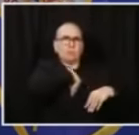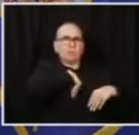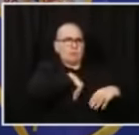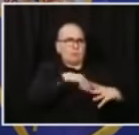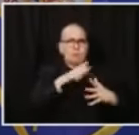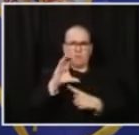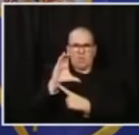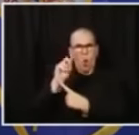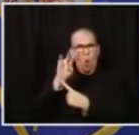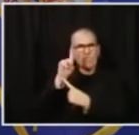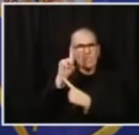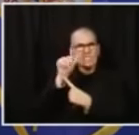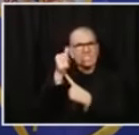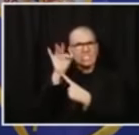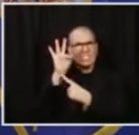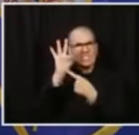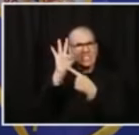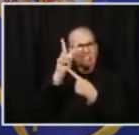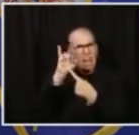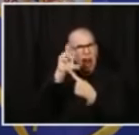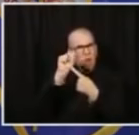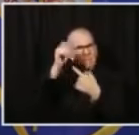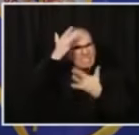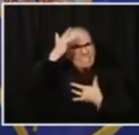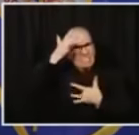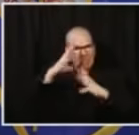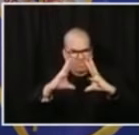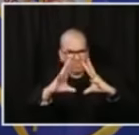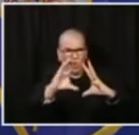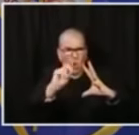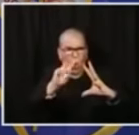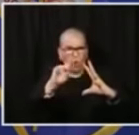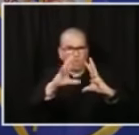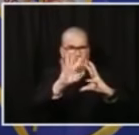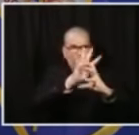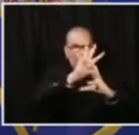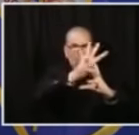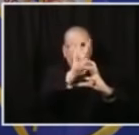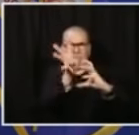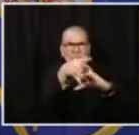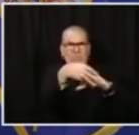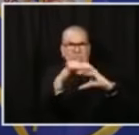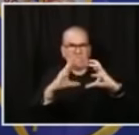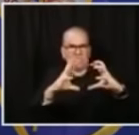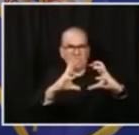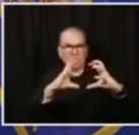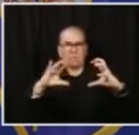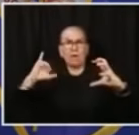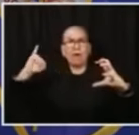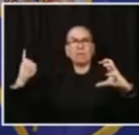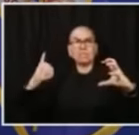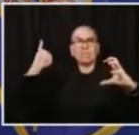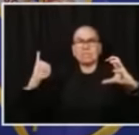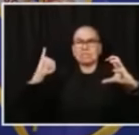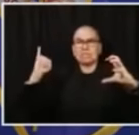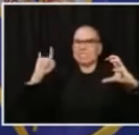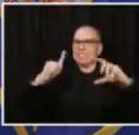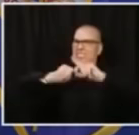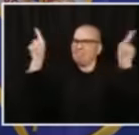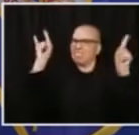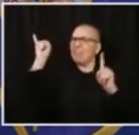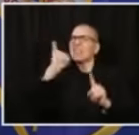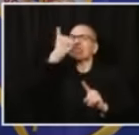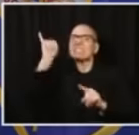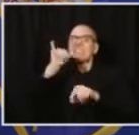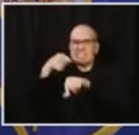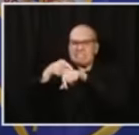vaccines protect against disease. We have less information about what they mean for infectiousness. And that's another reason why it's so important that